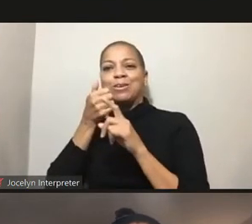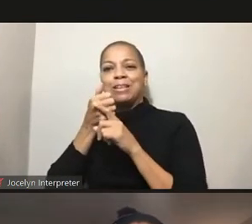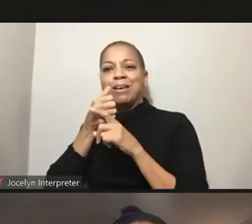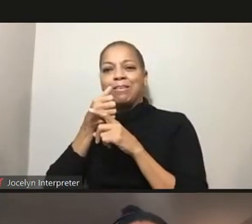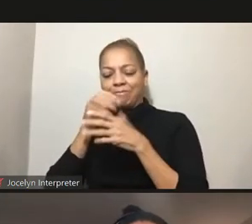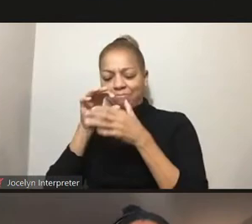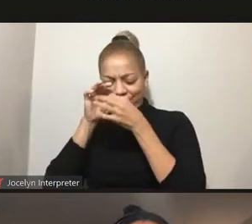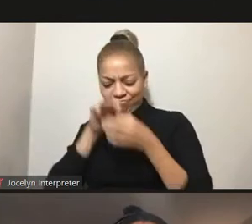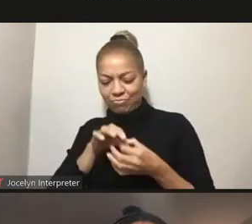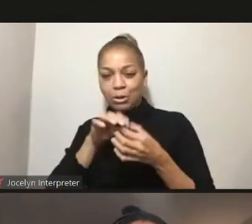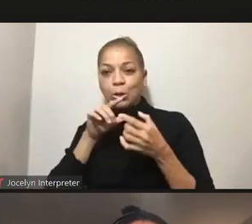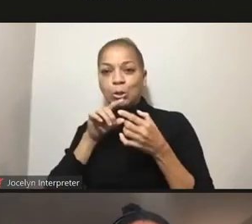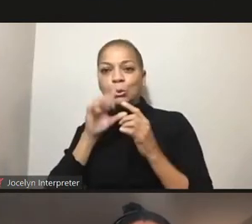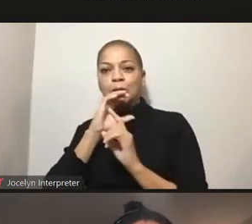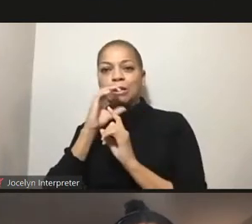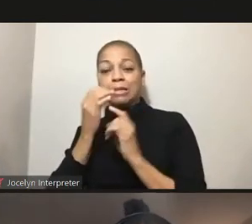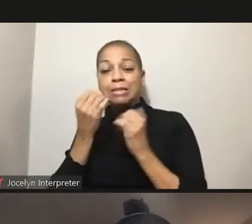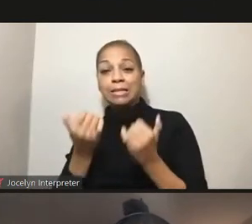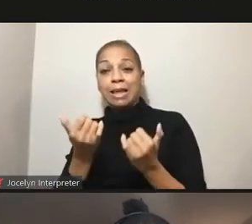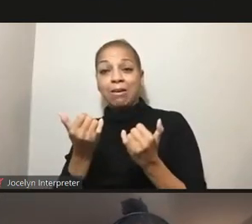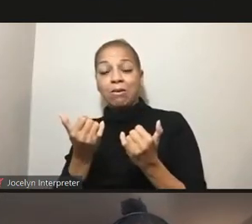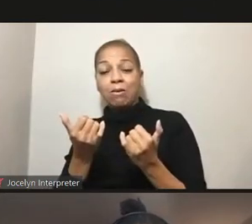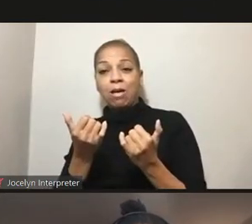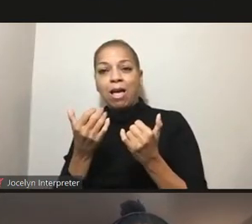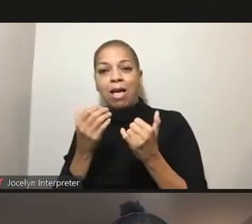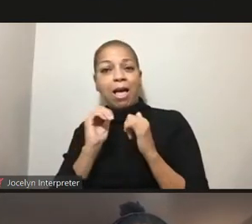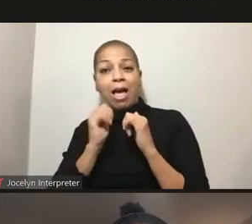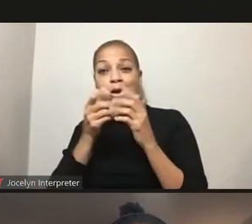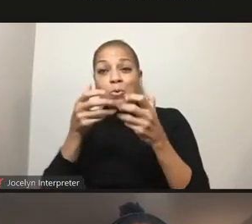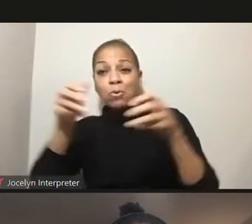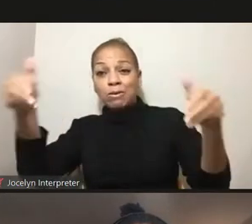what the conditions are. So how do you want to introduce yourself?